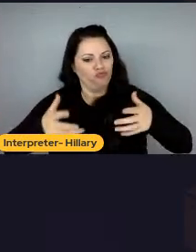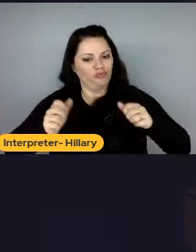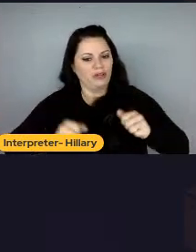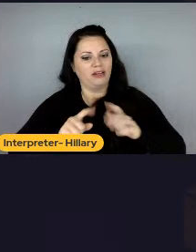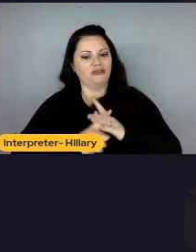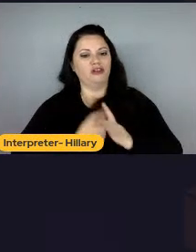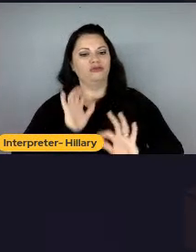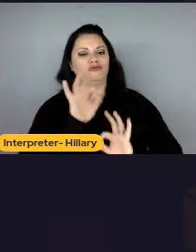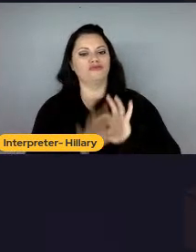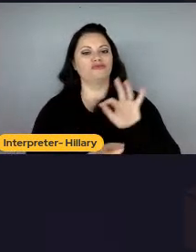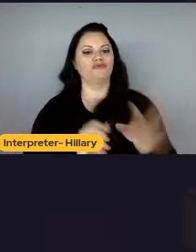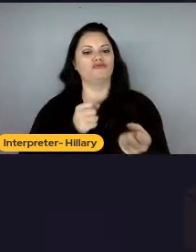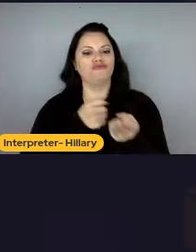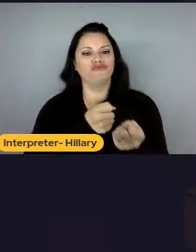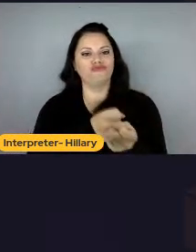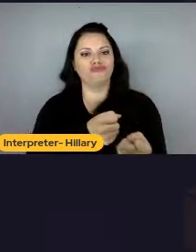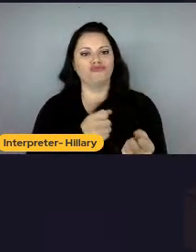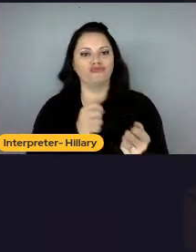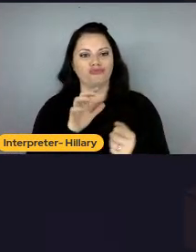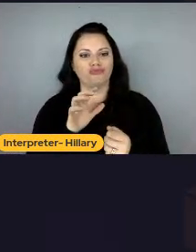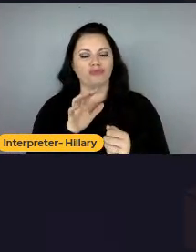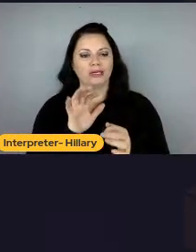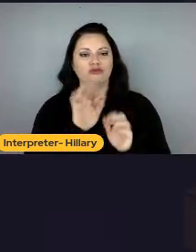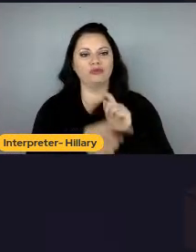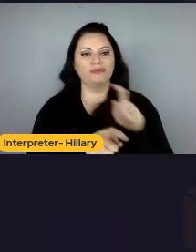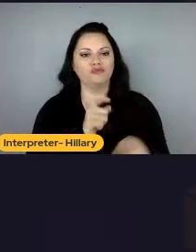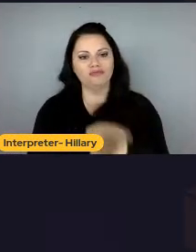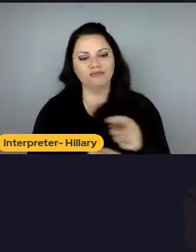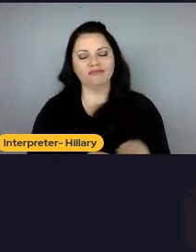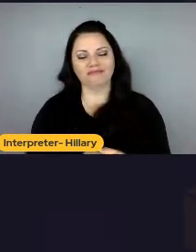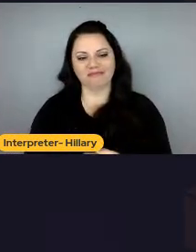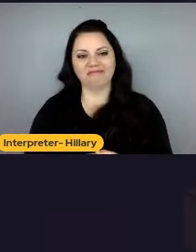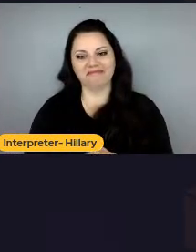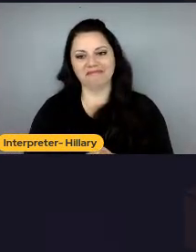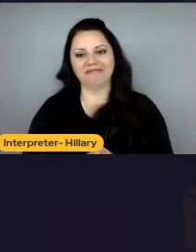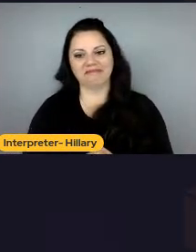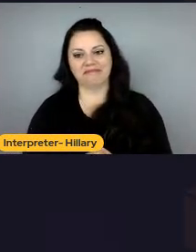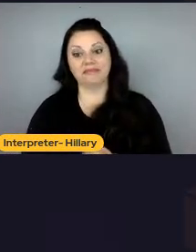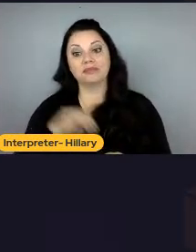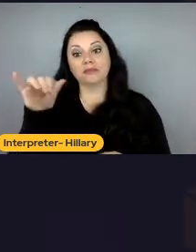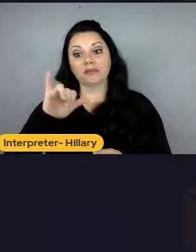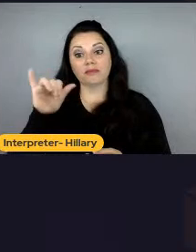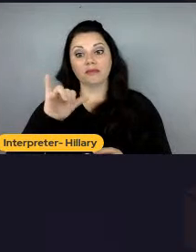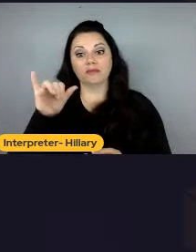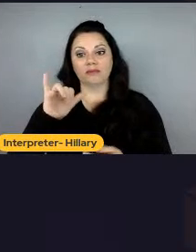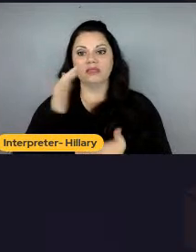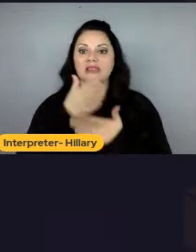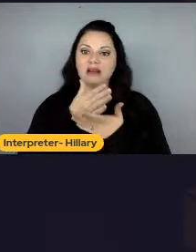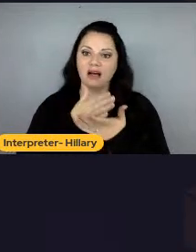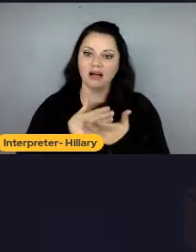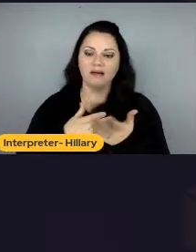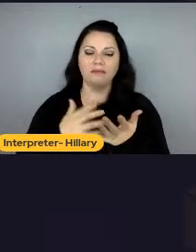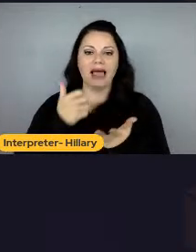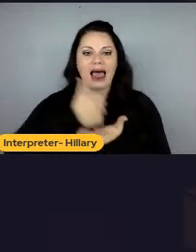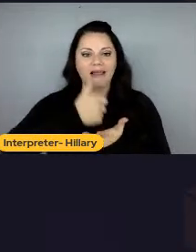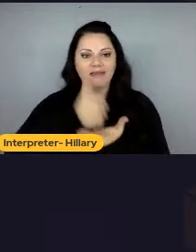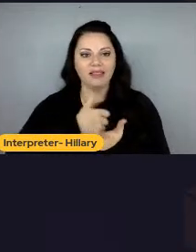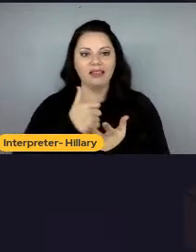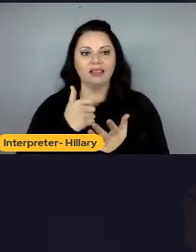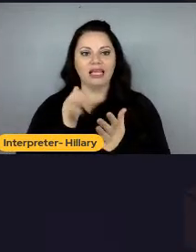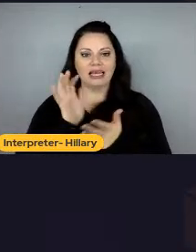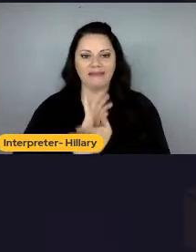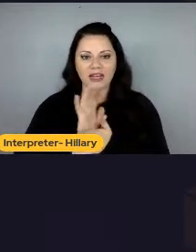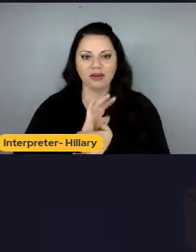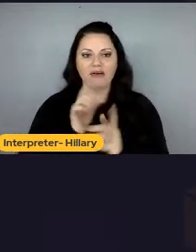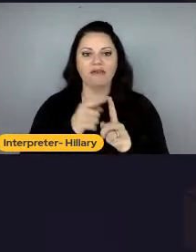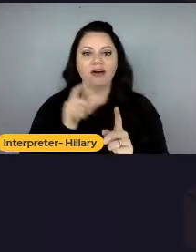contributing to CDK. There are also some very helpful posts and a video by Adam